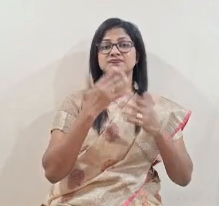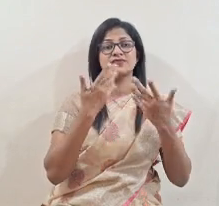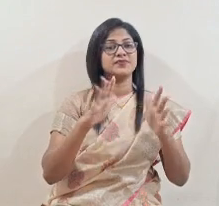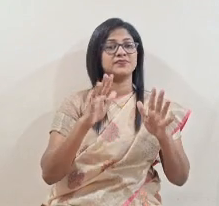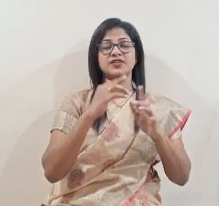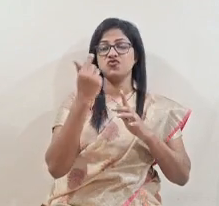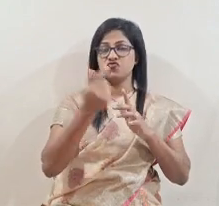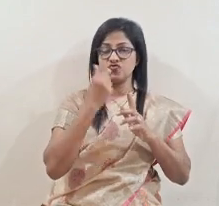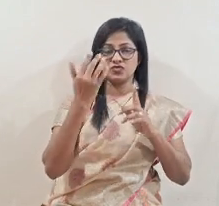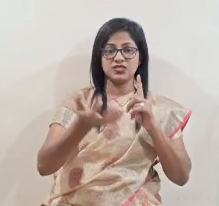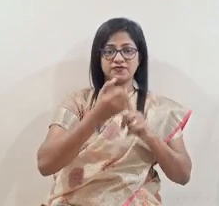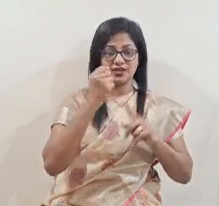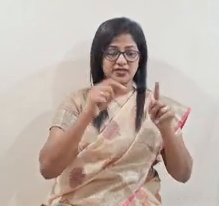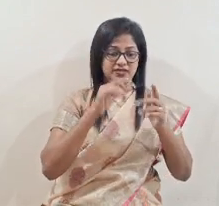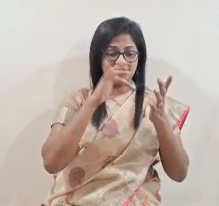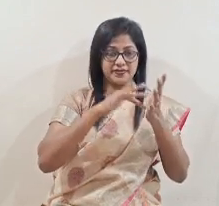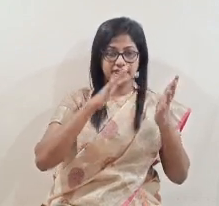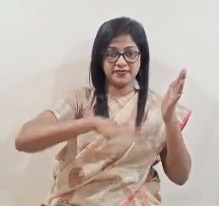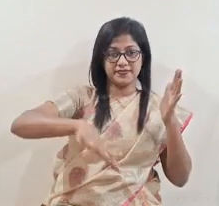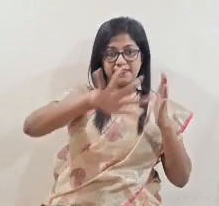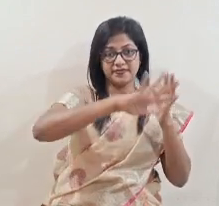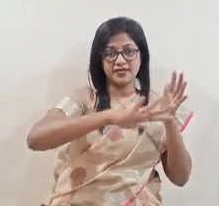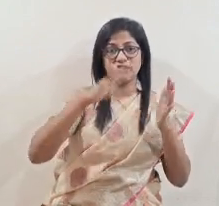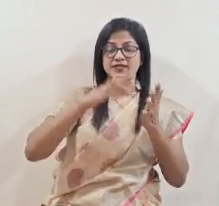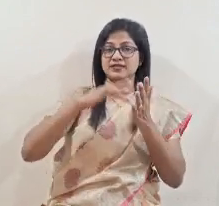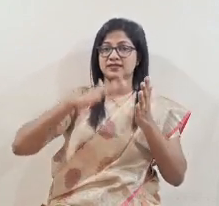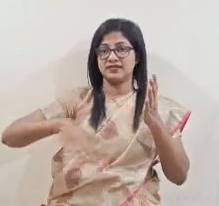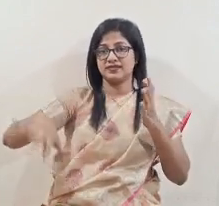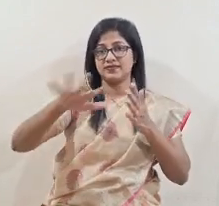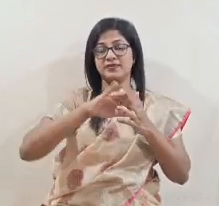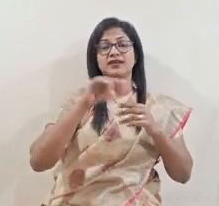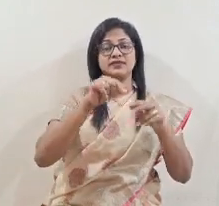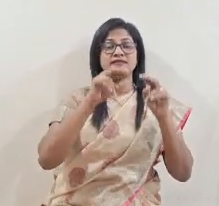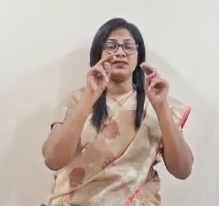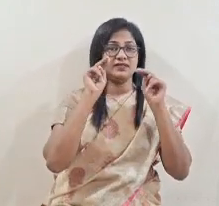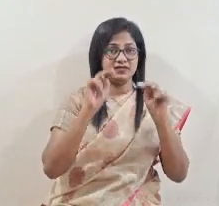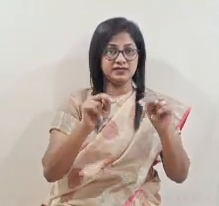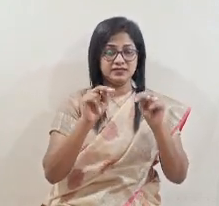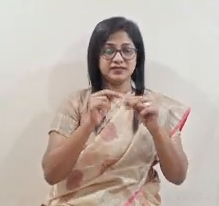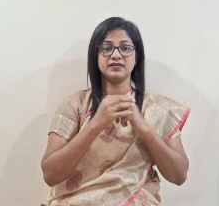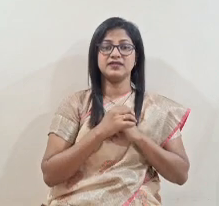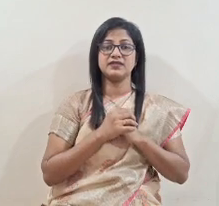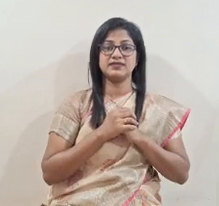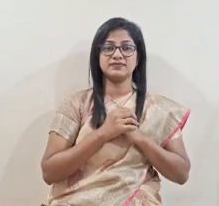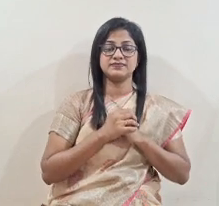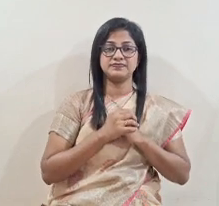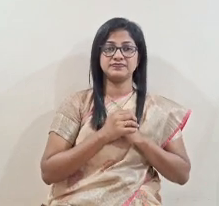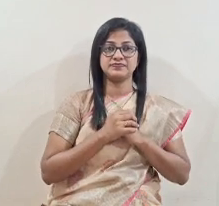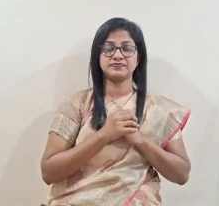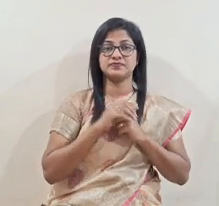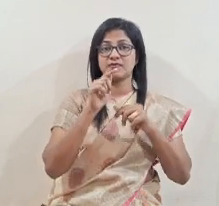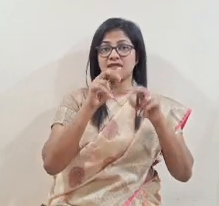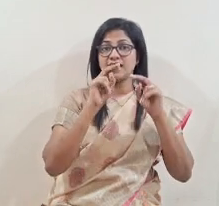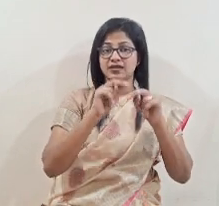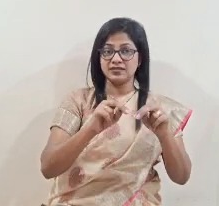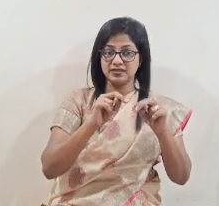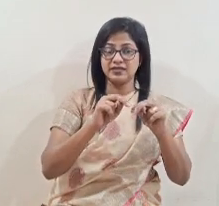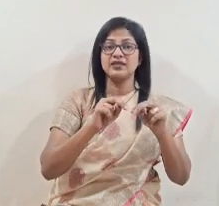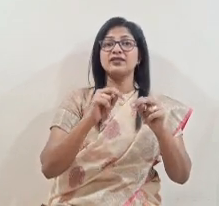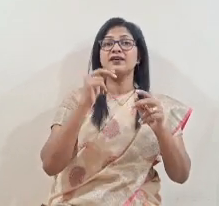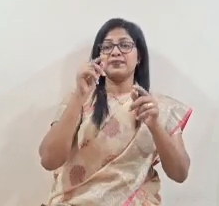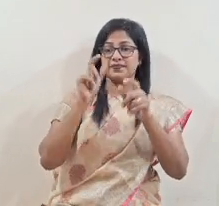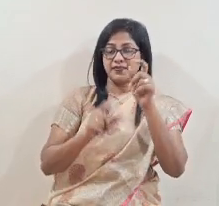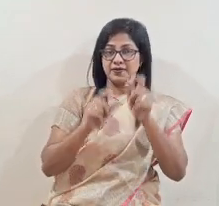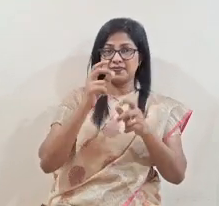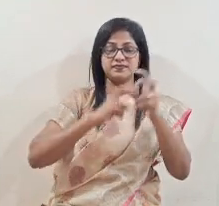which would require a public transport or IPT system, whereas and that can be compared to an area which has lower density